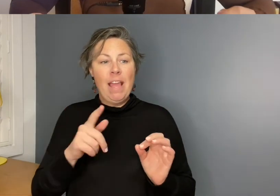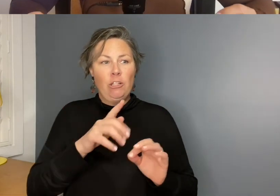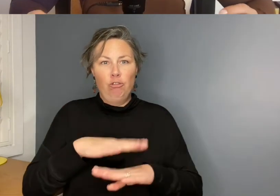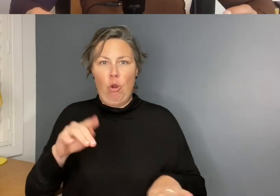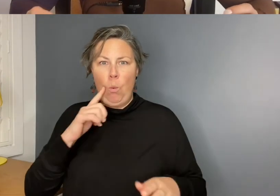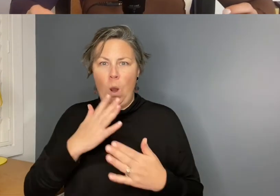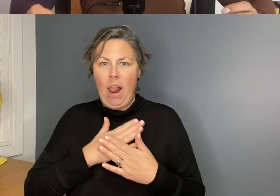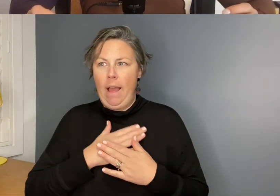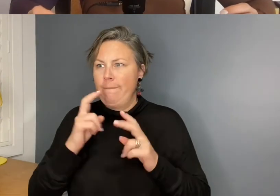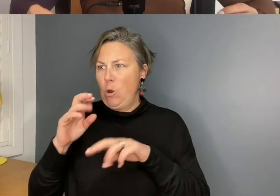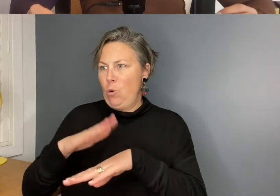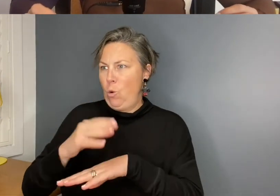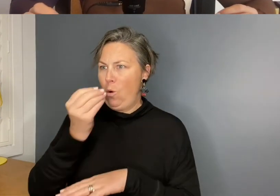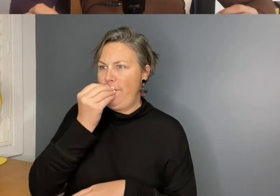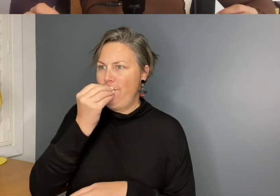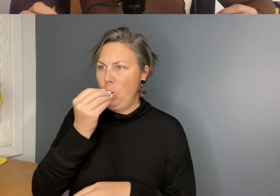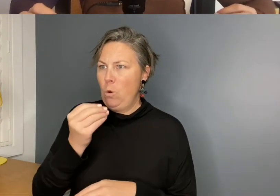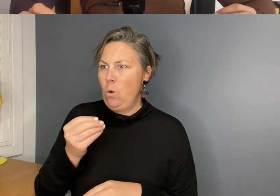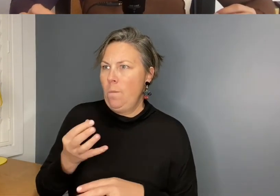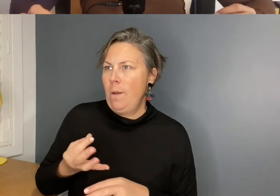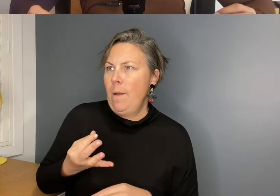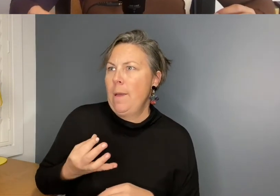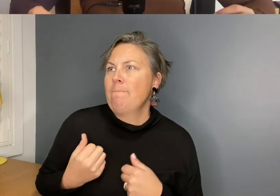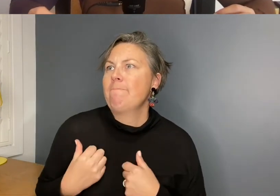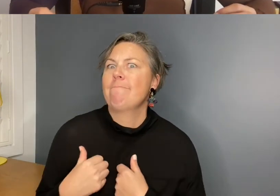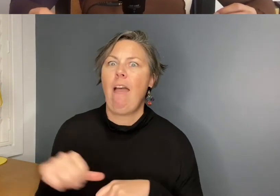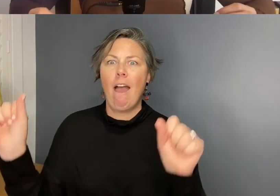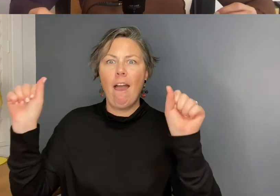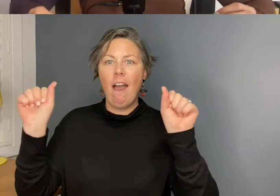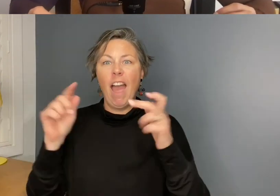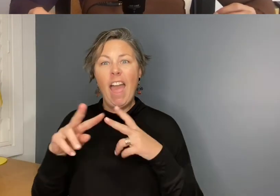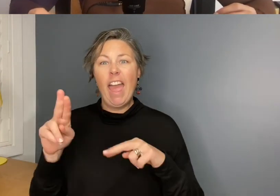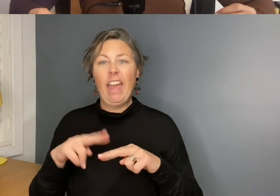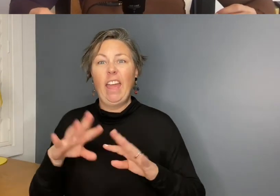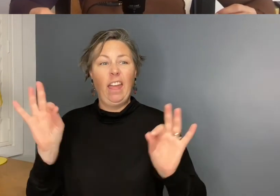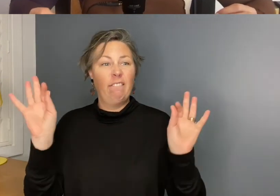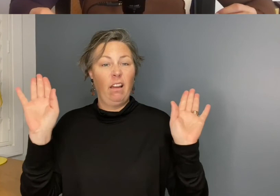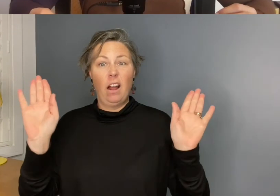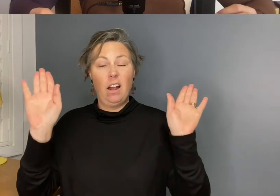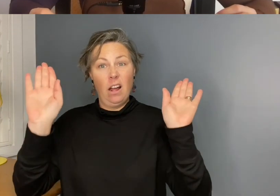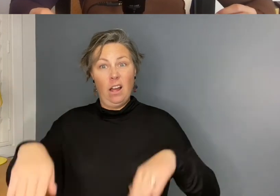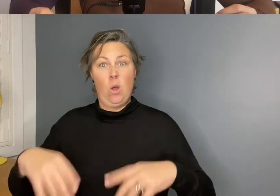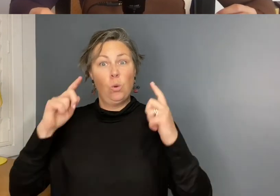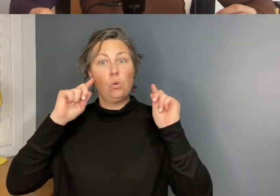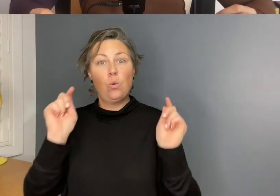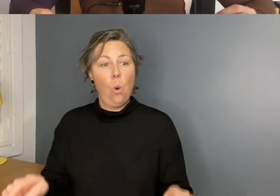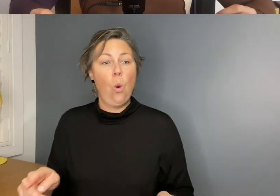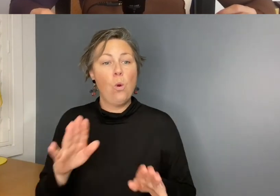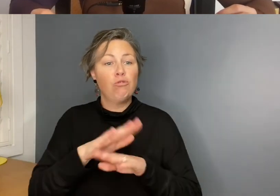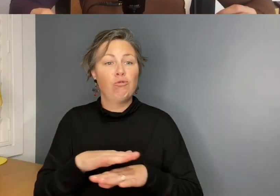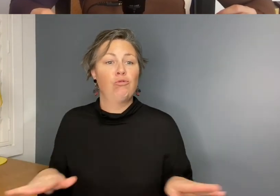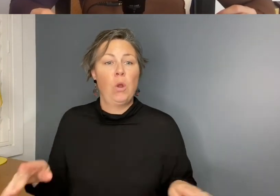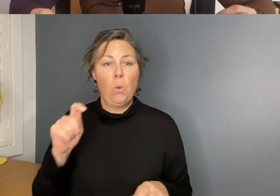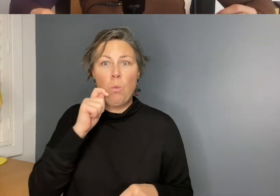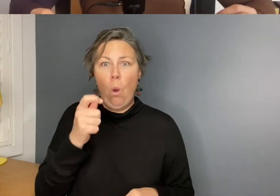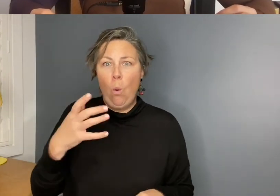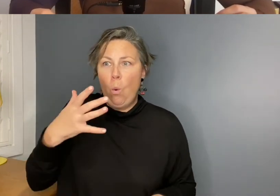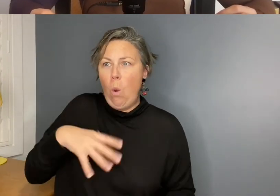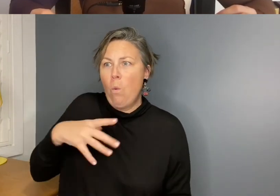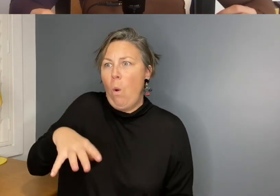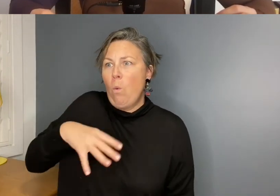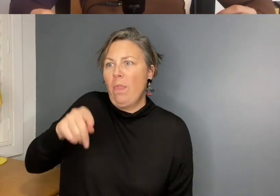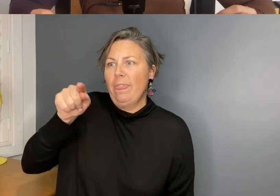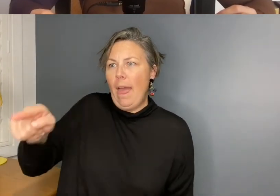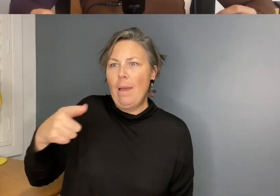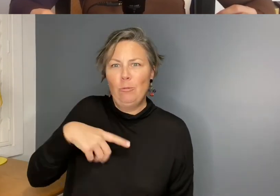choices too. I agree. And it's, over all the years that I've worked as a consulting naturopath, I would see